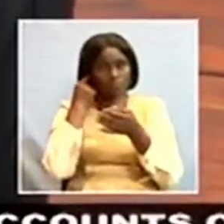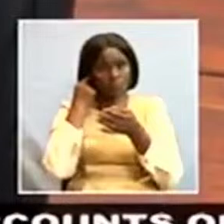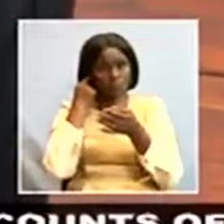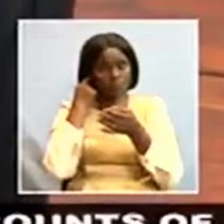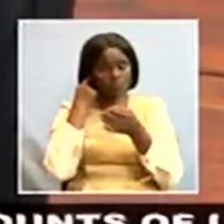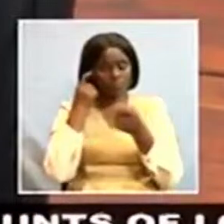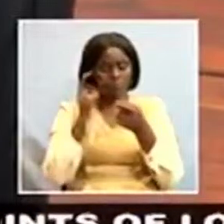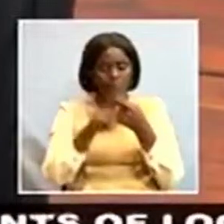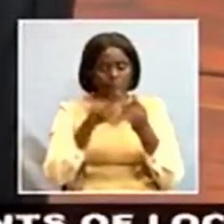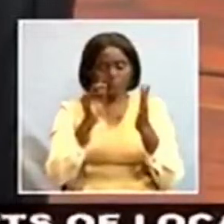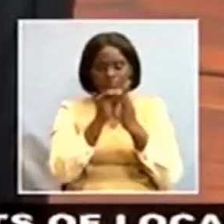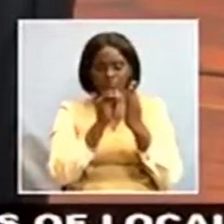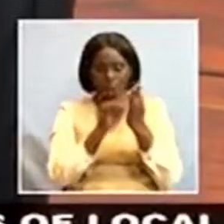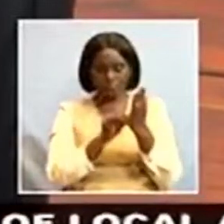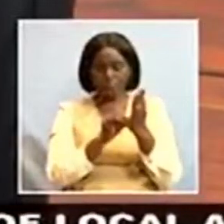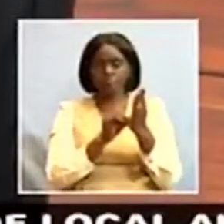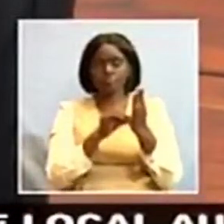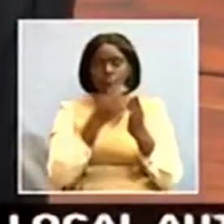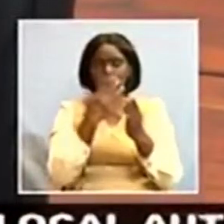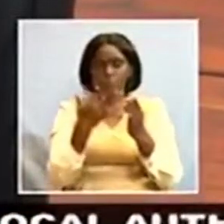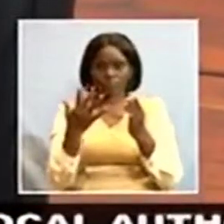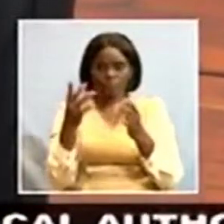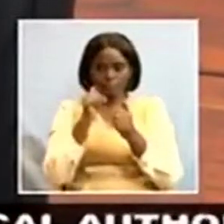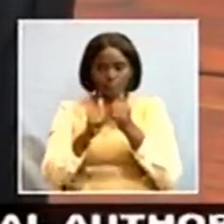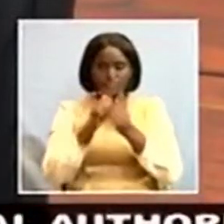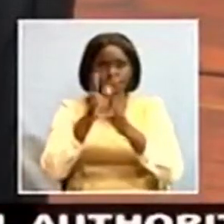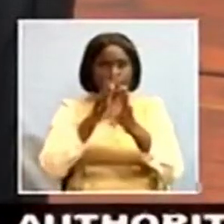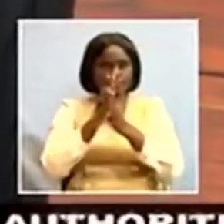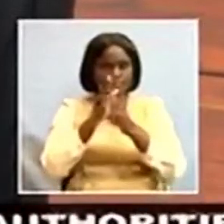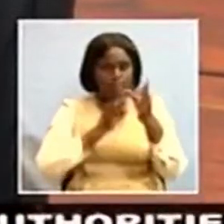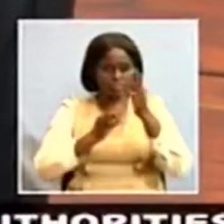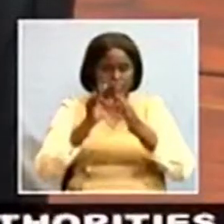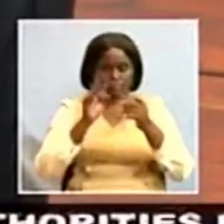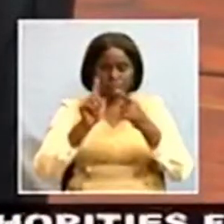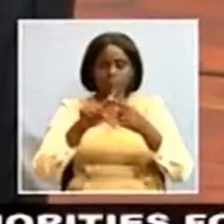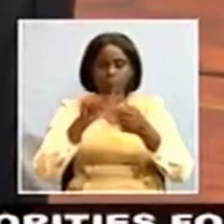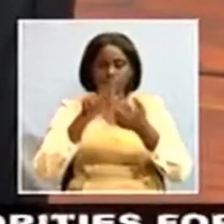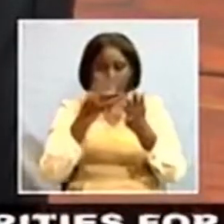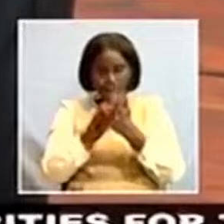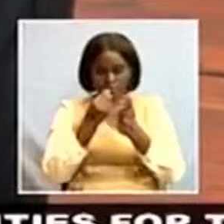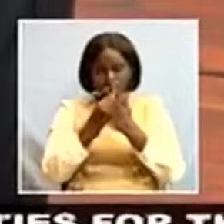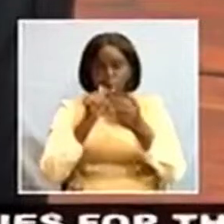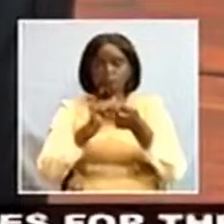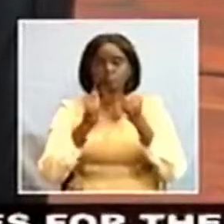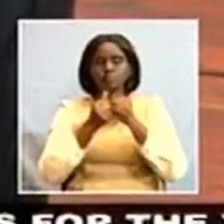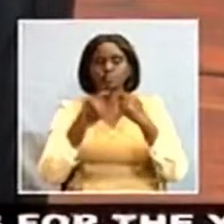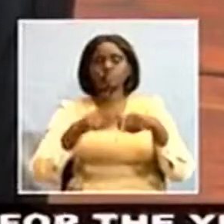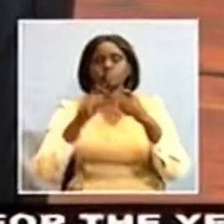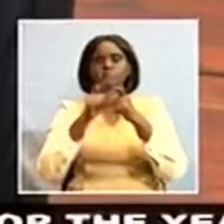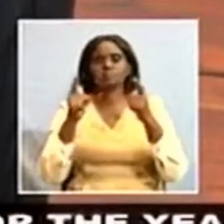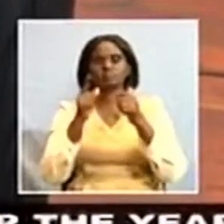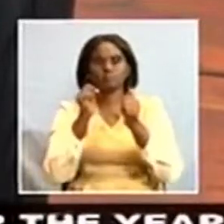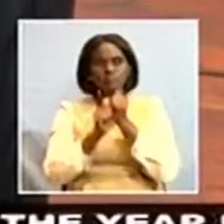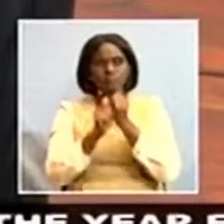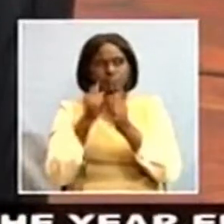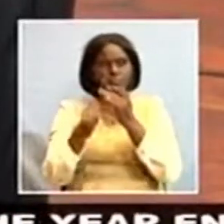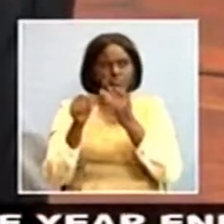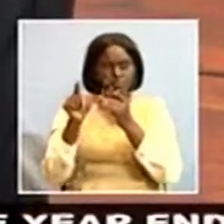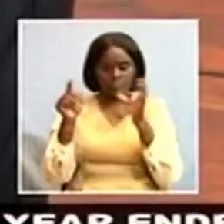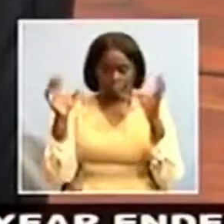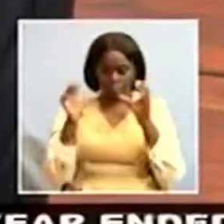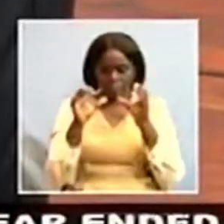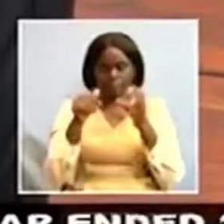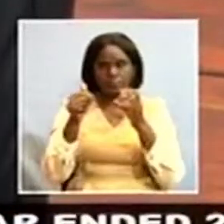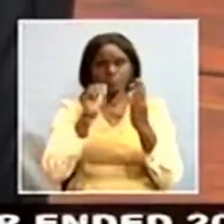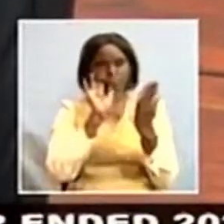to inscribe assets was attributed to the liquidity challenges that the council